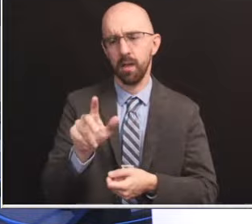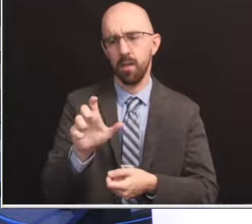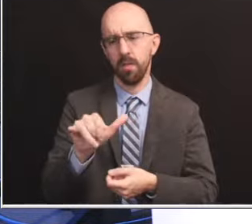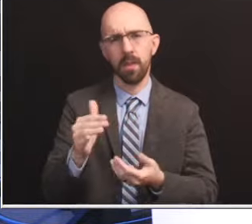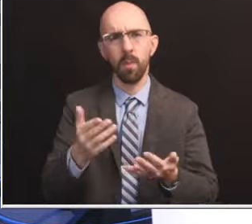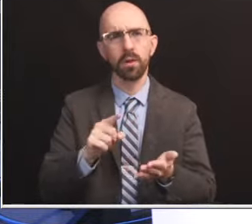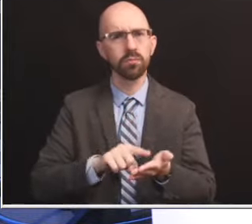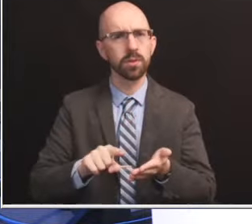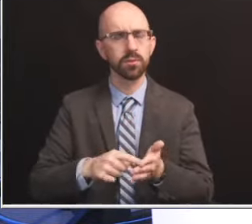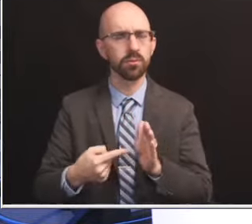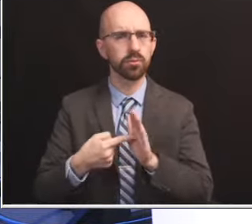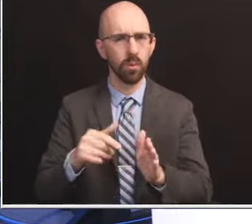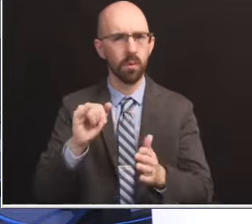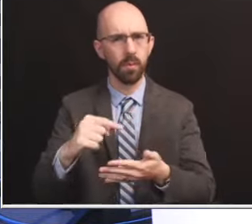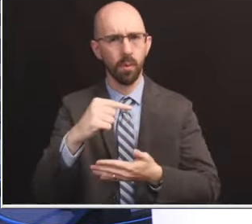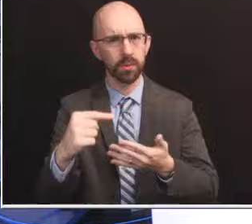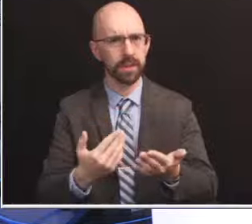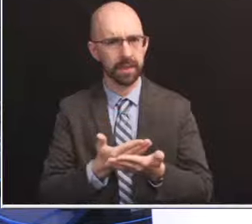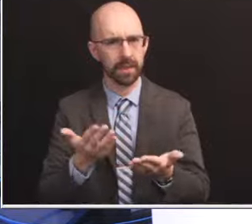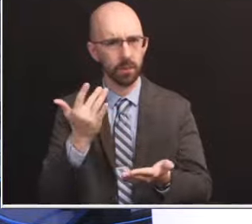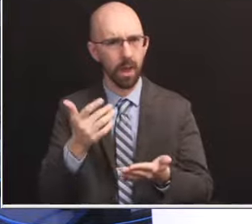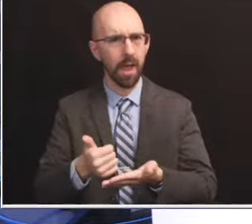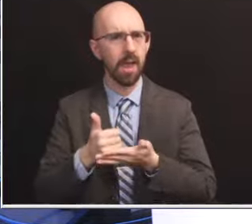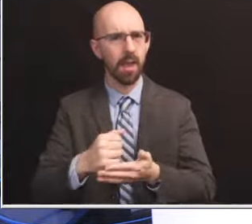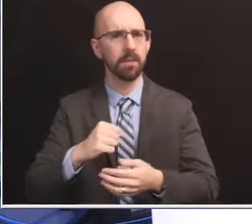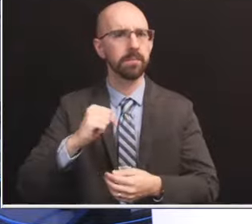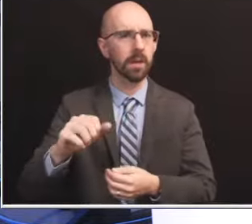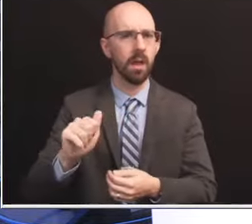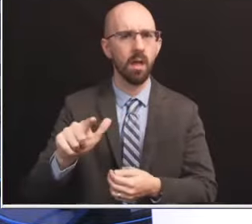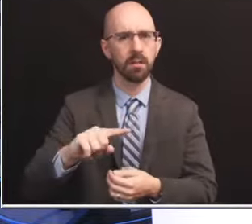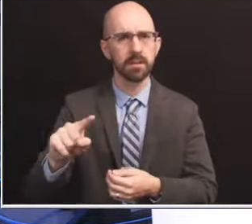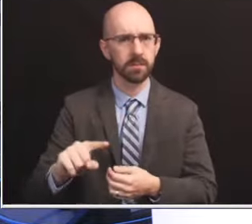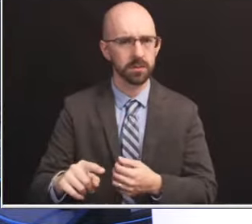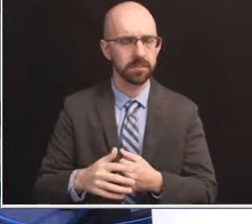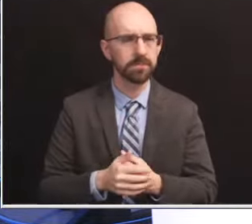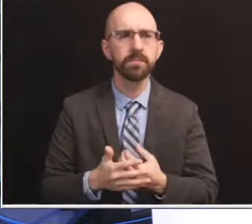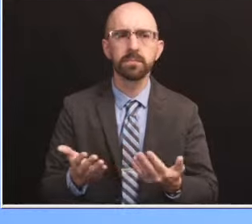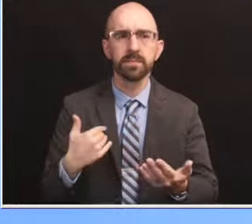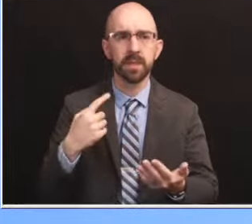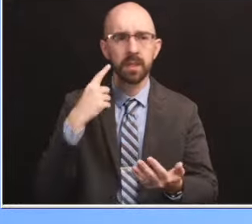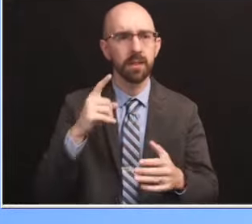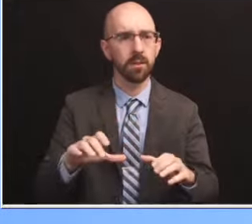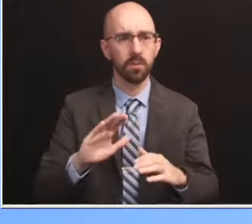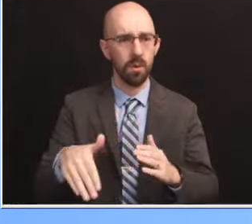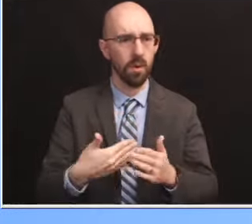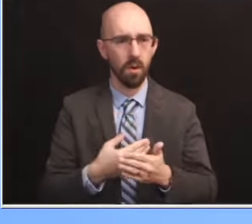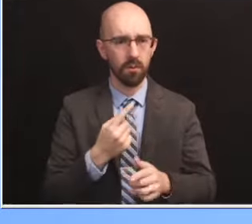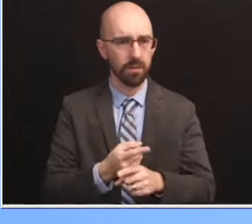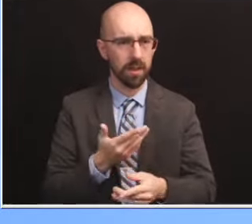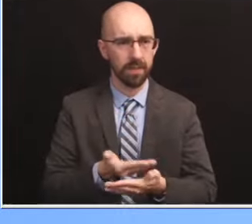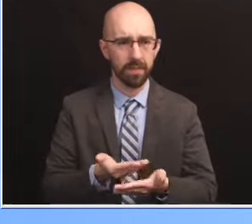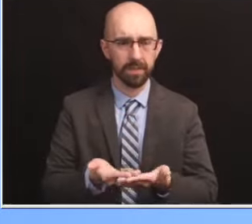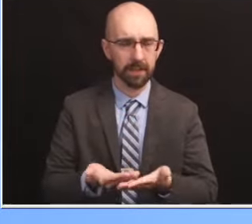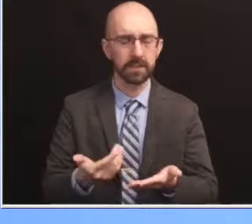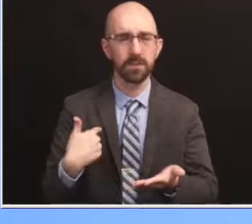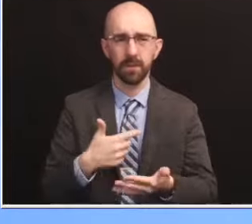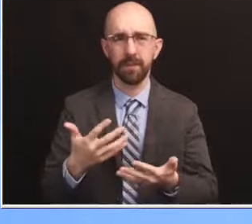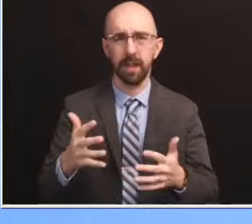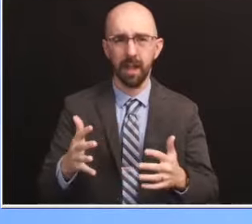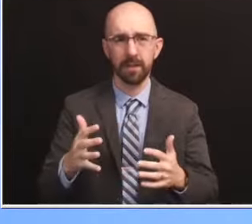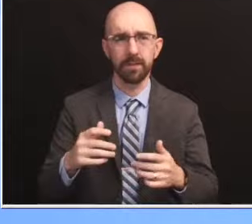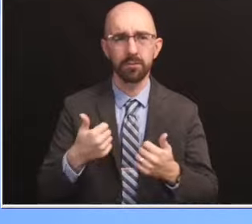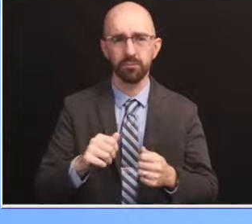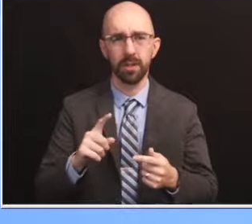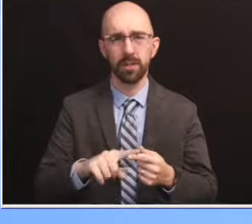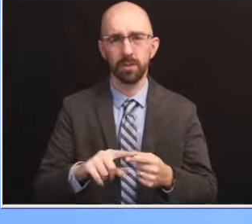those things and why they help stave off Alzheimer's? Yeah, no, I think you're doing all the right things. So we've kind of tried to package